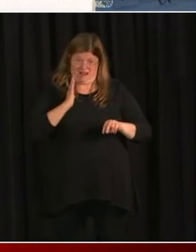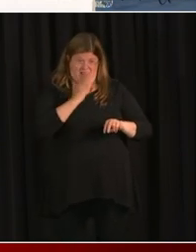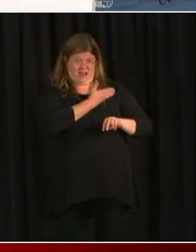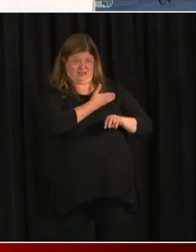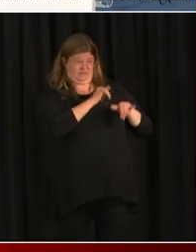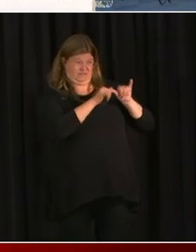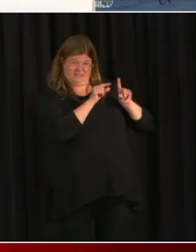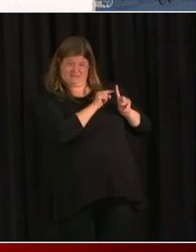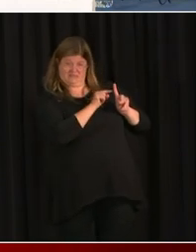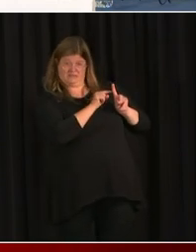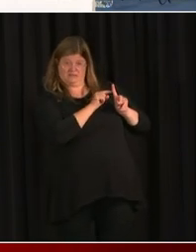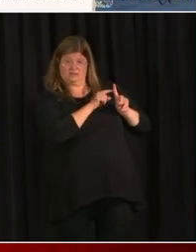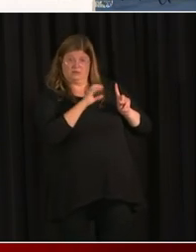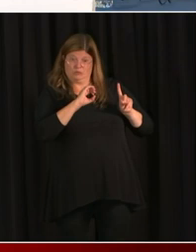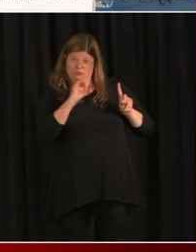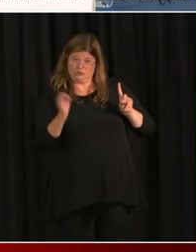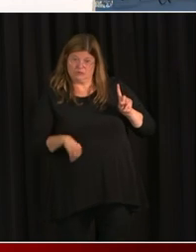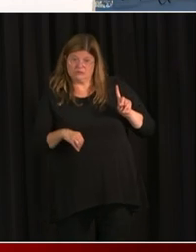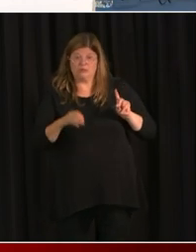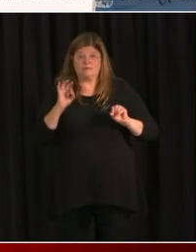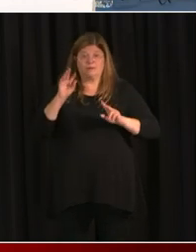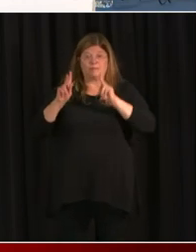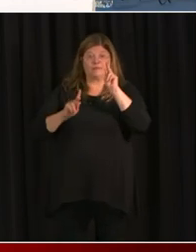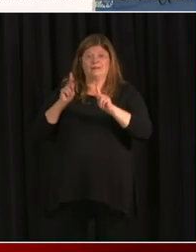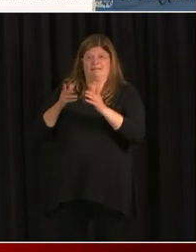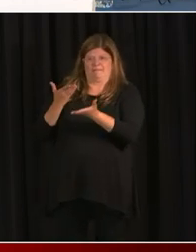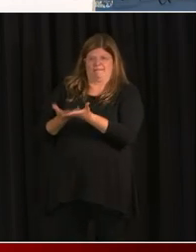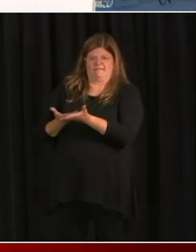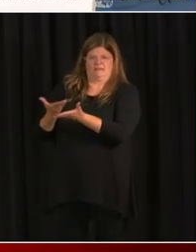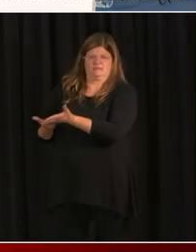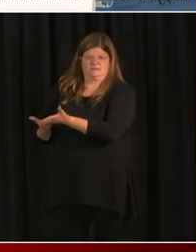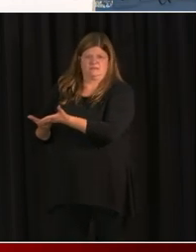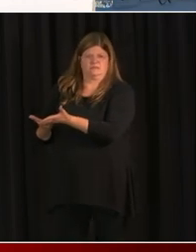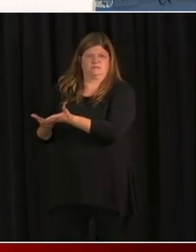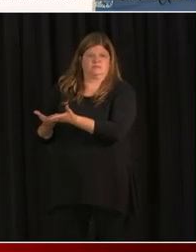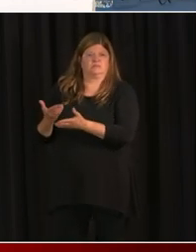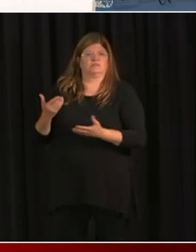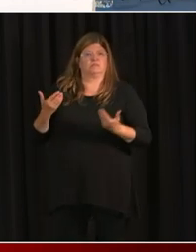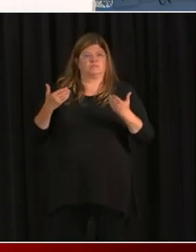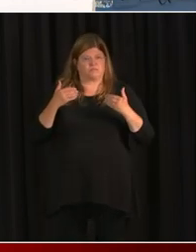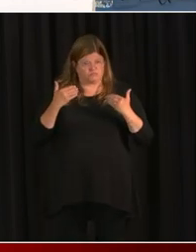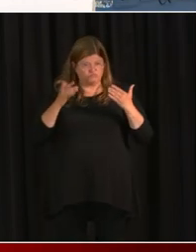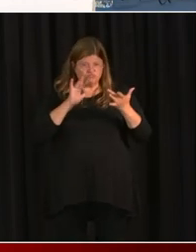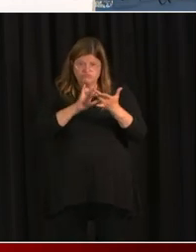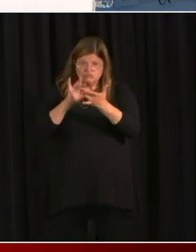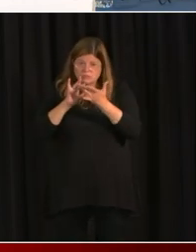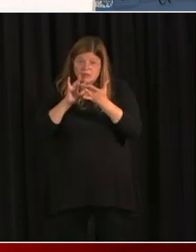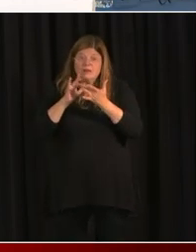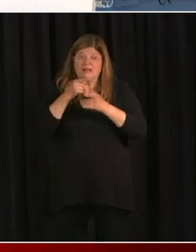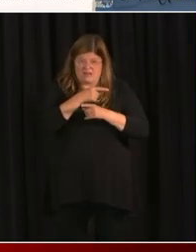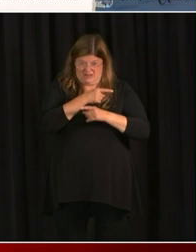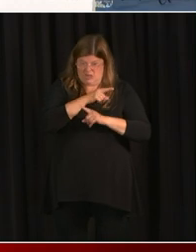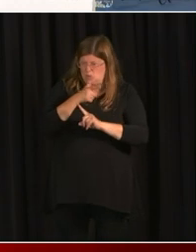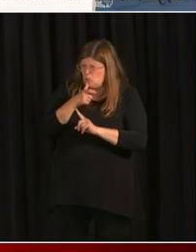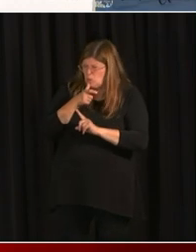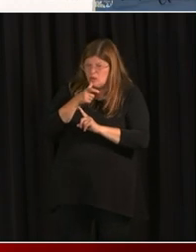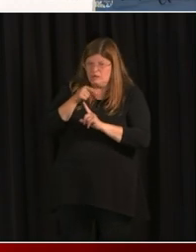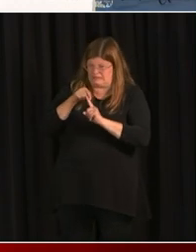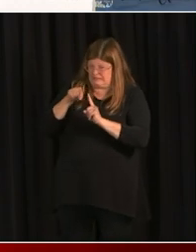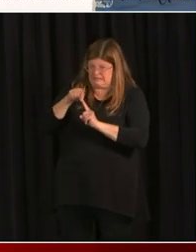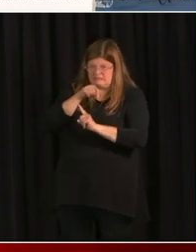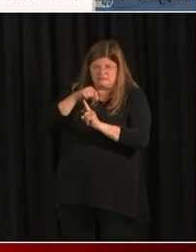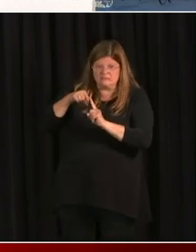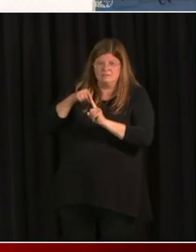the proportion of individuals who have valid contact information, meaning when we make a phone call attempt,